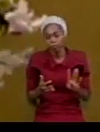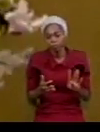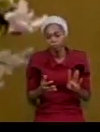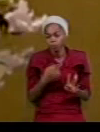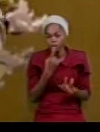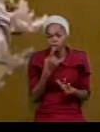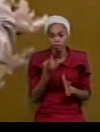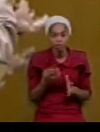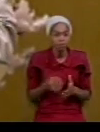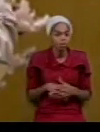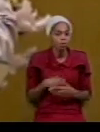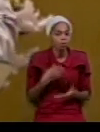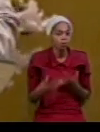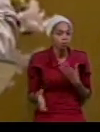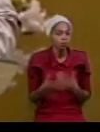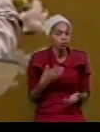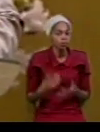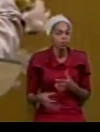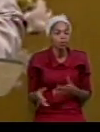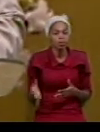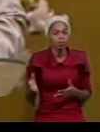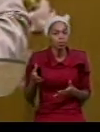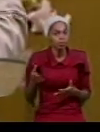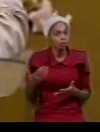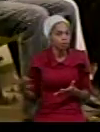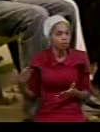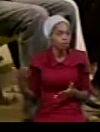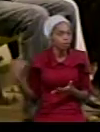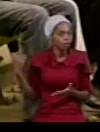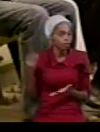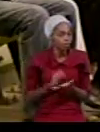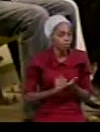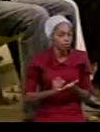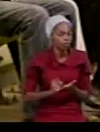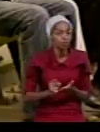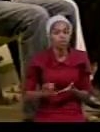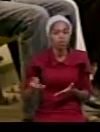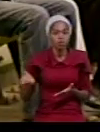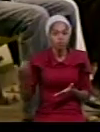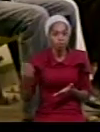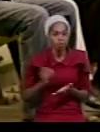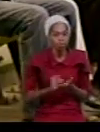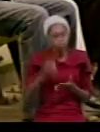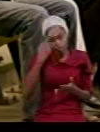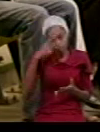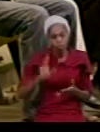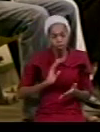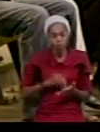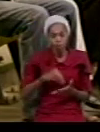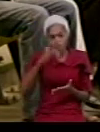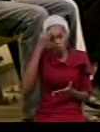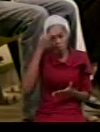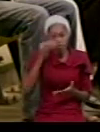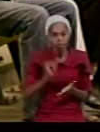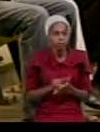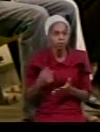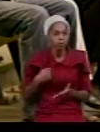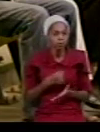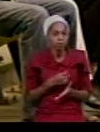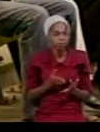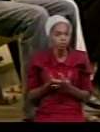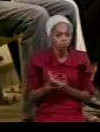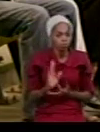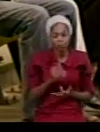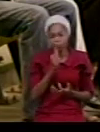it says, for whatsoever things were written aforetime were written for our learning, that we through patience and comfort of